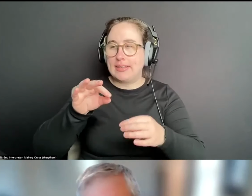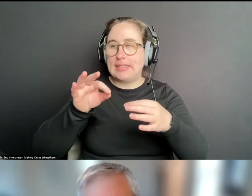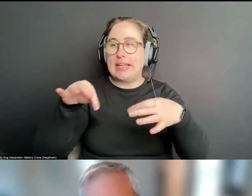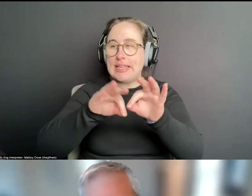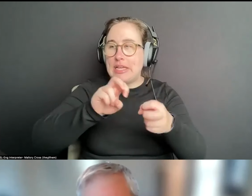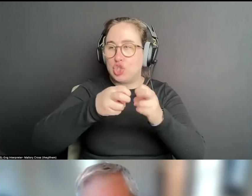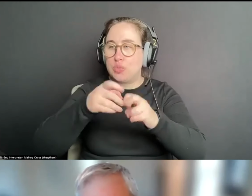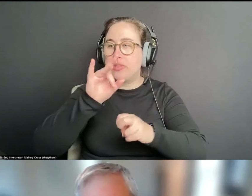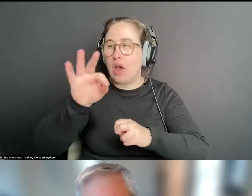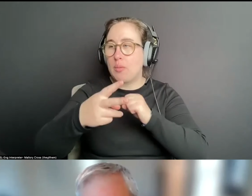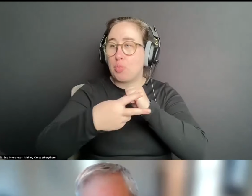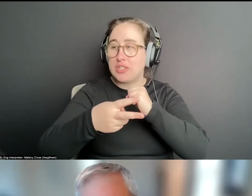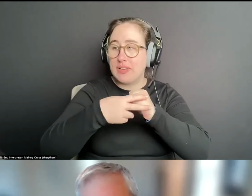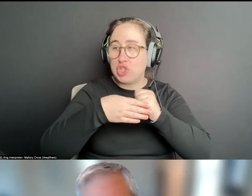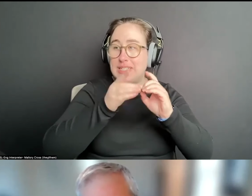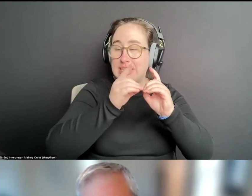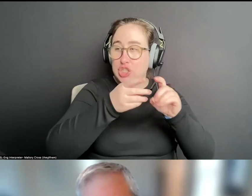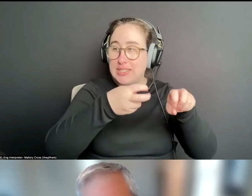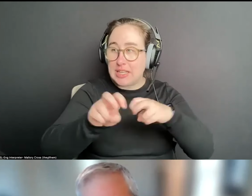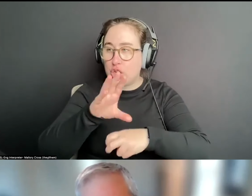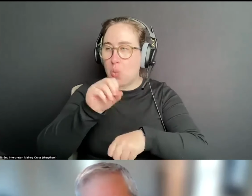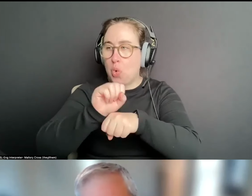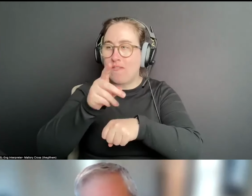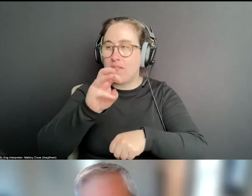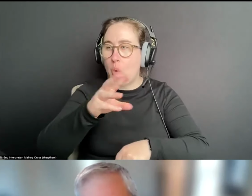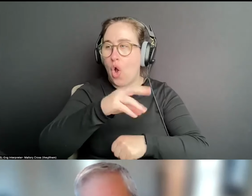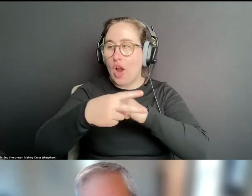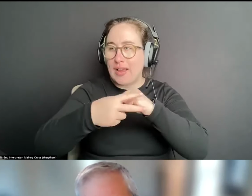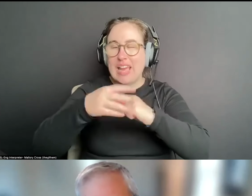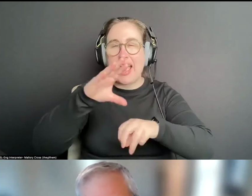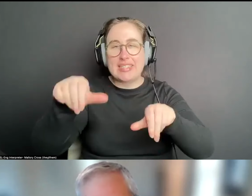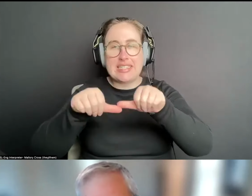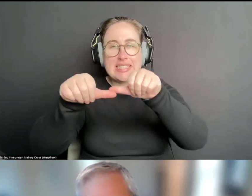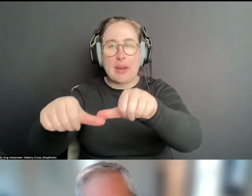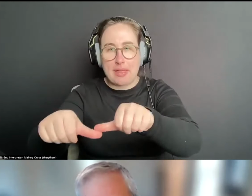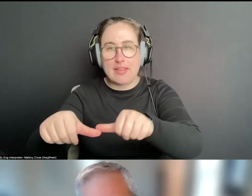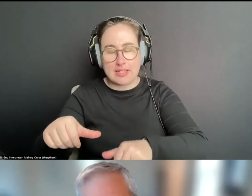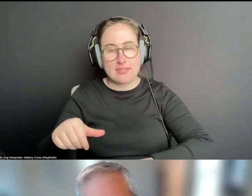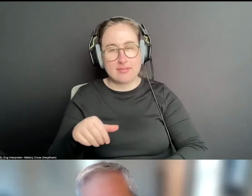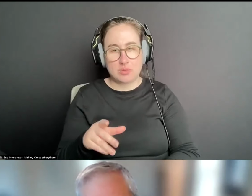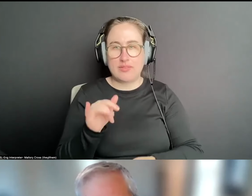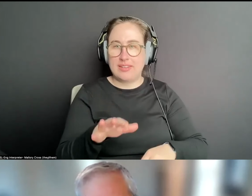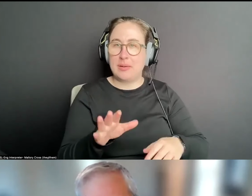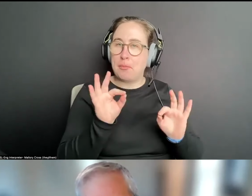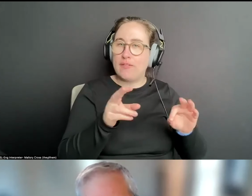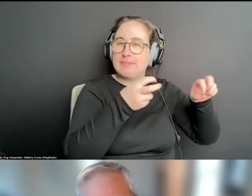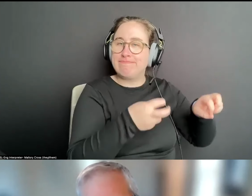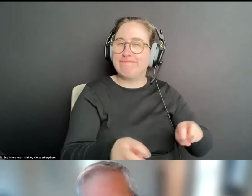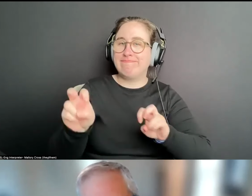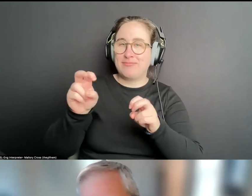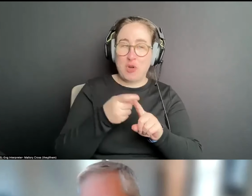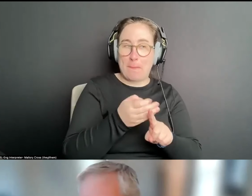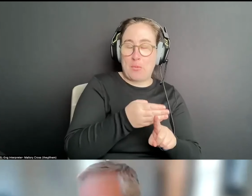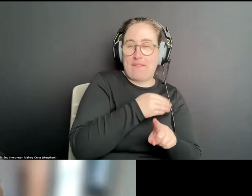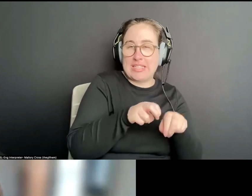workflows, archiving, and sustainability. So perfect flow from the first panel. Take it away, Mike.